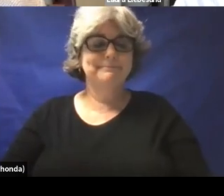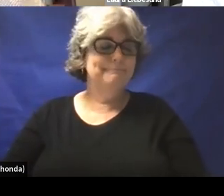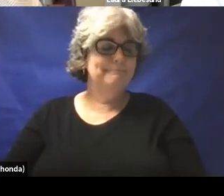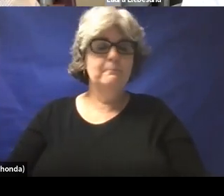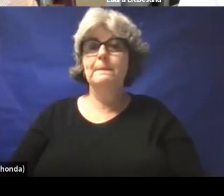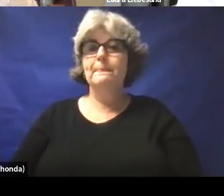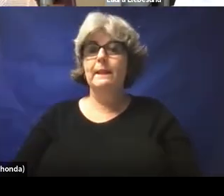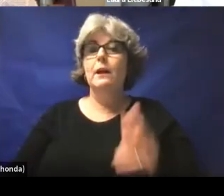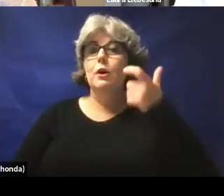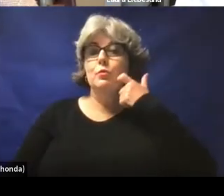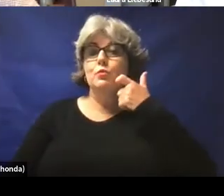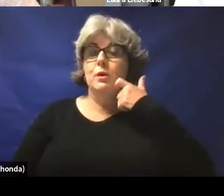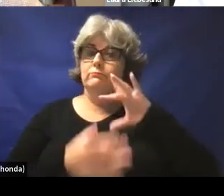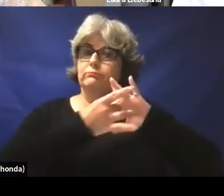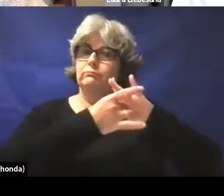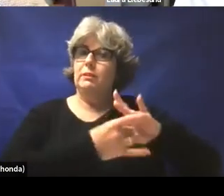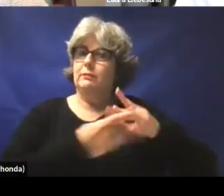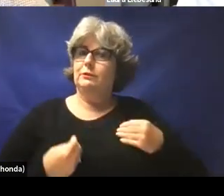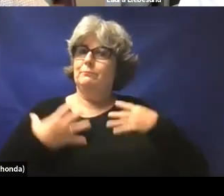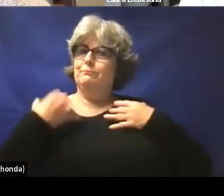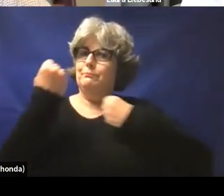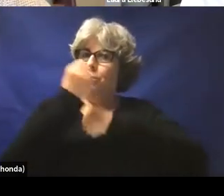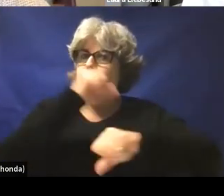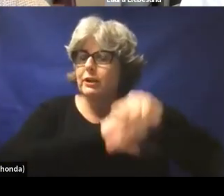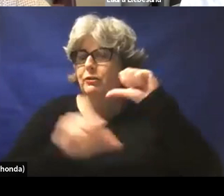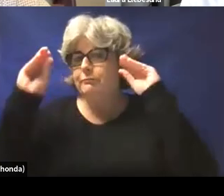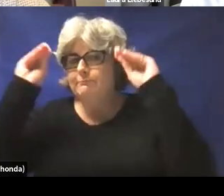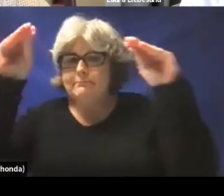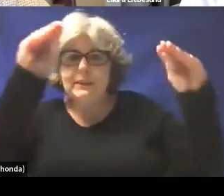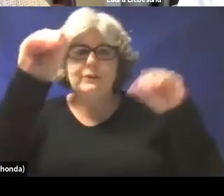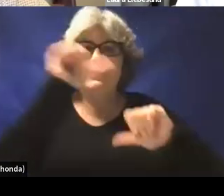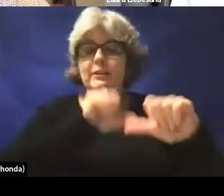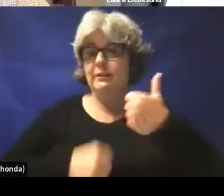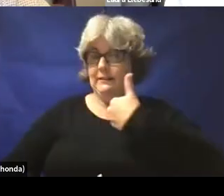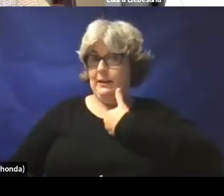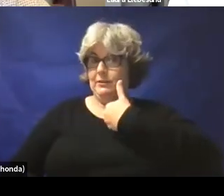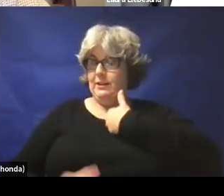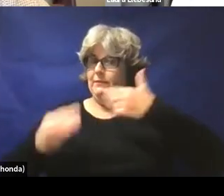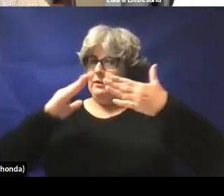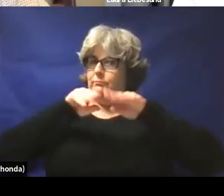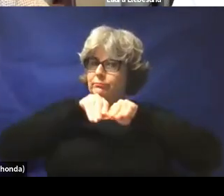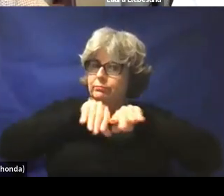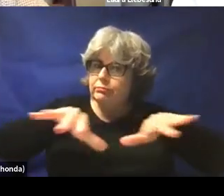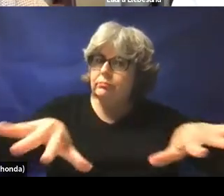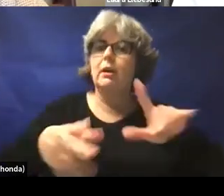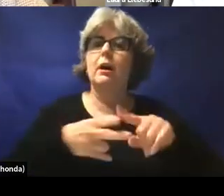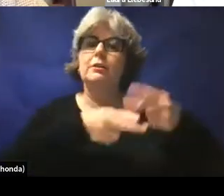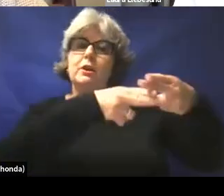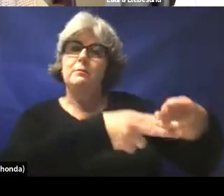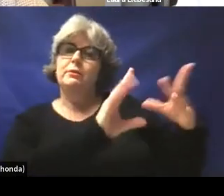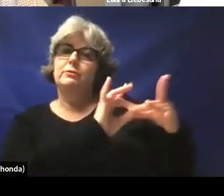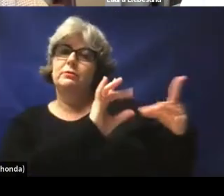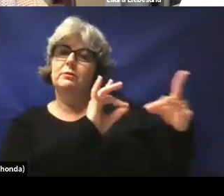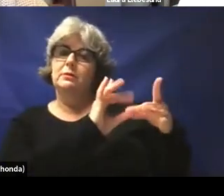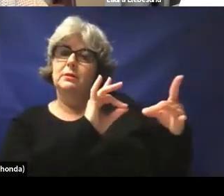So in that same vein of like lifting each other up, of educating not only ourselves, but the community, was also mentioned by